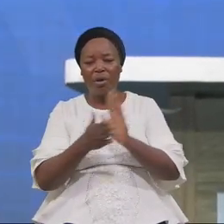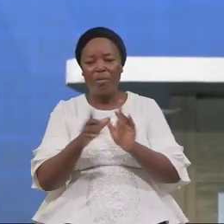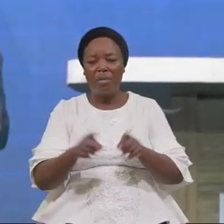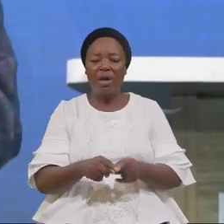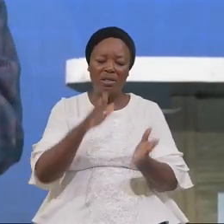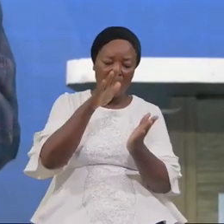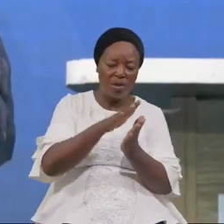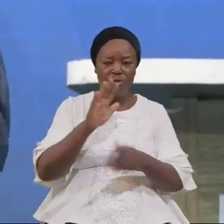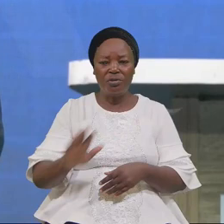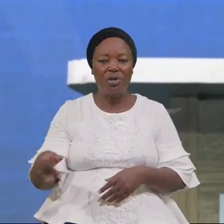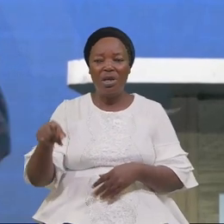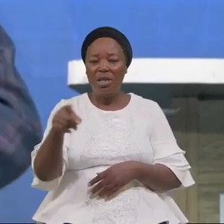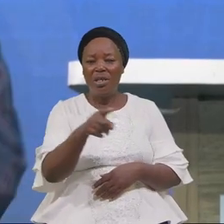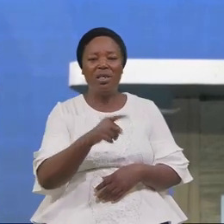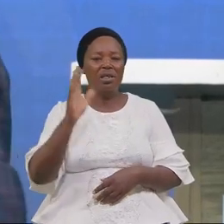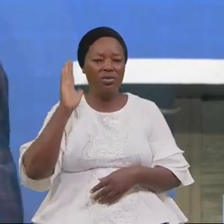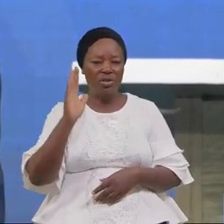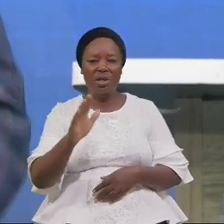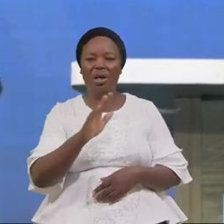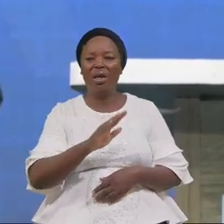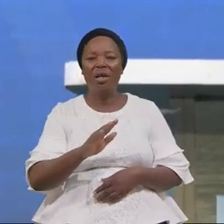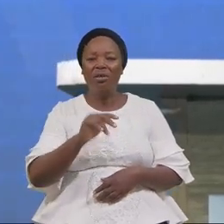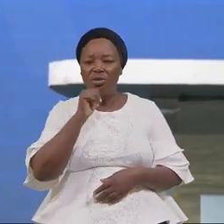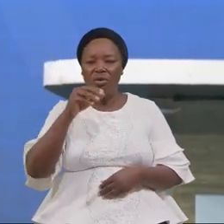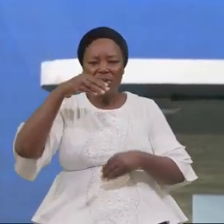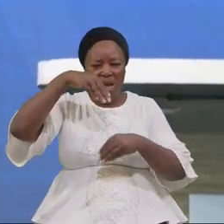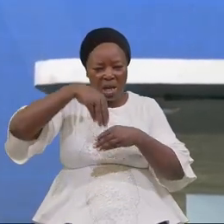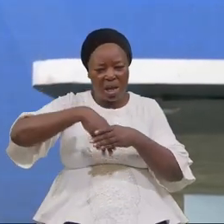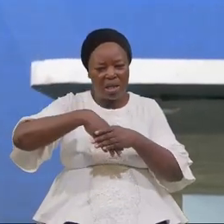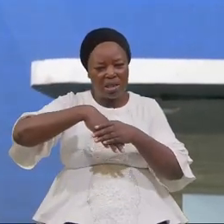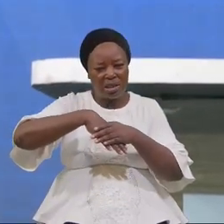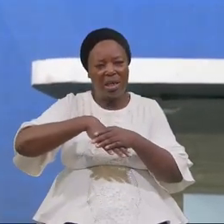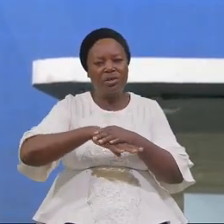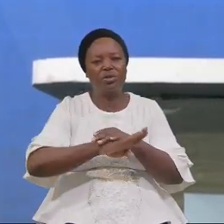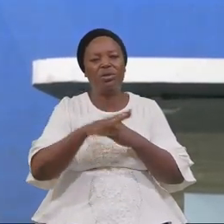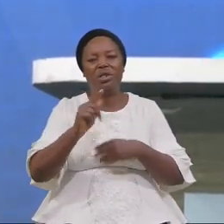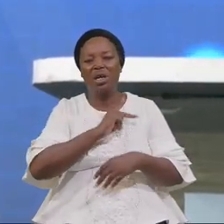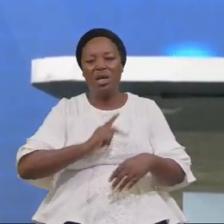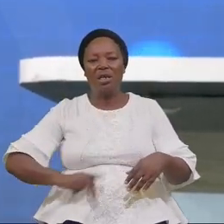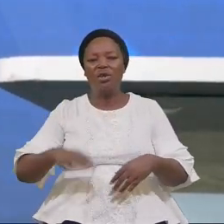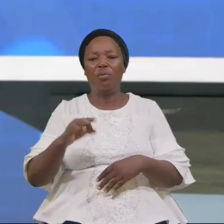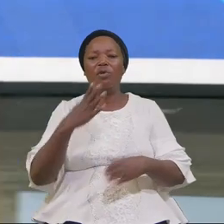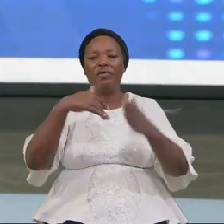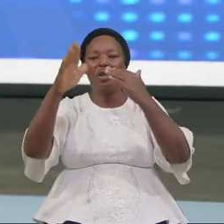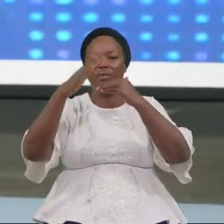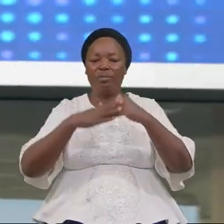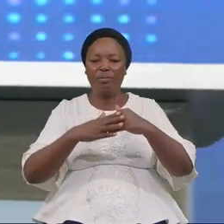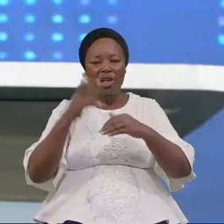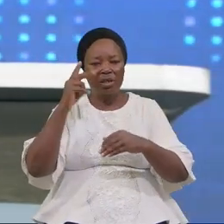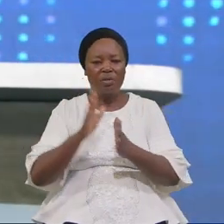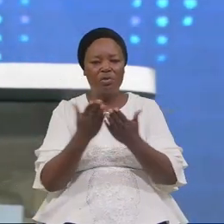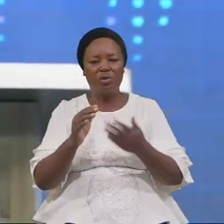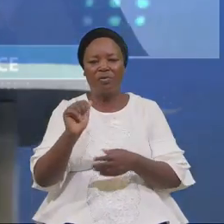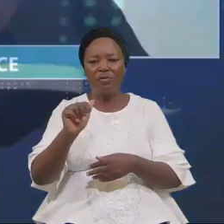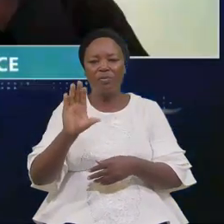ye shall not enter into the kingdom of heaven. Look at Acts chapter